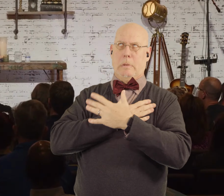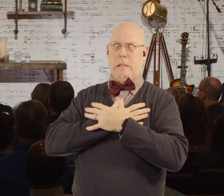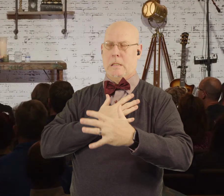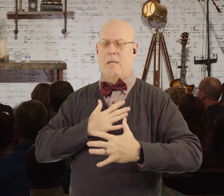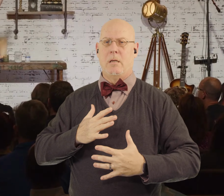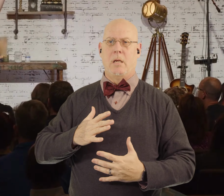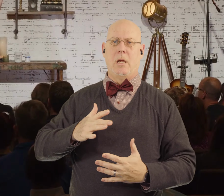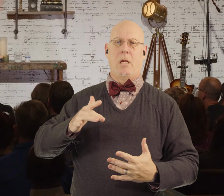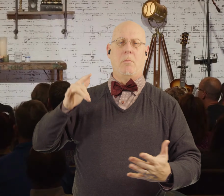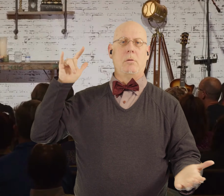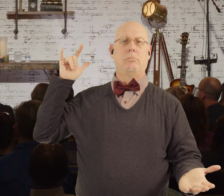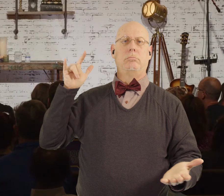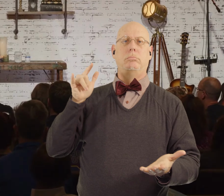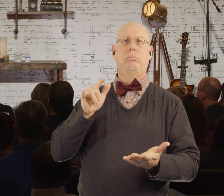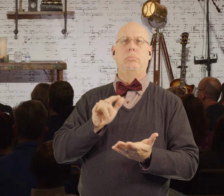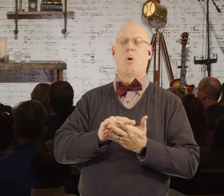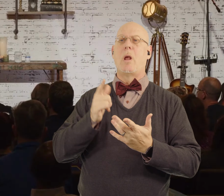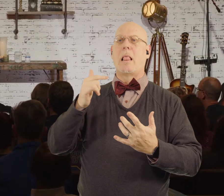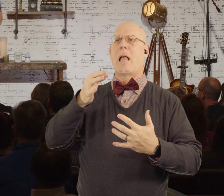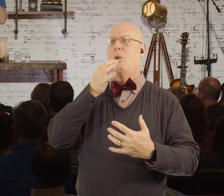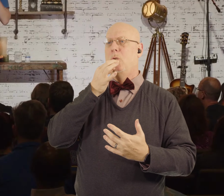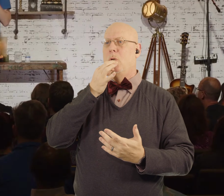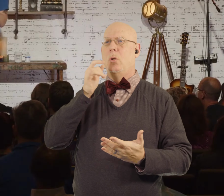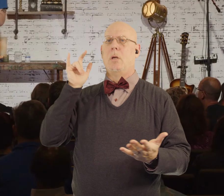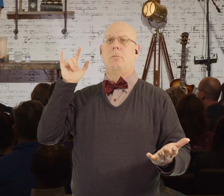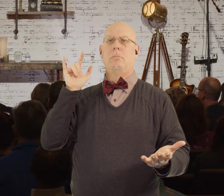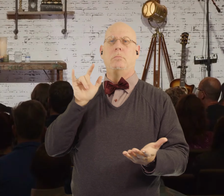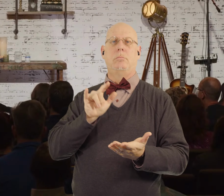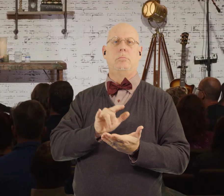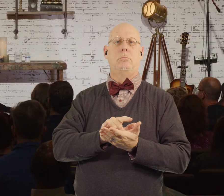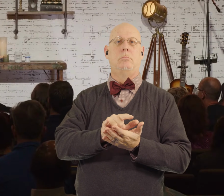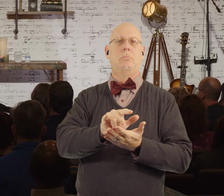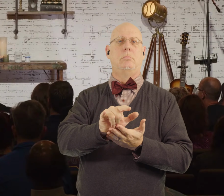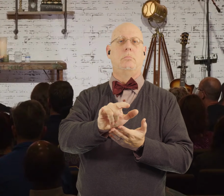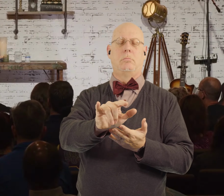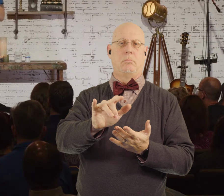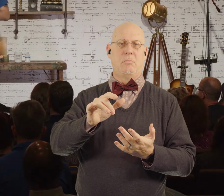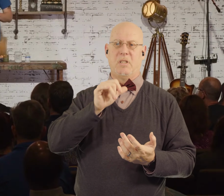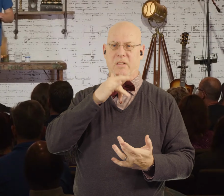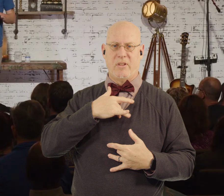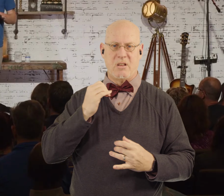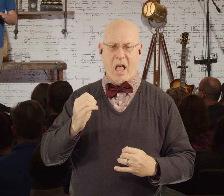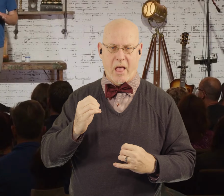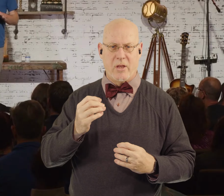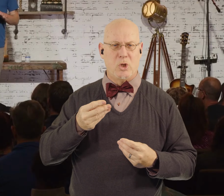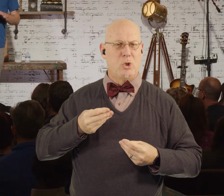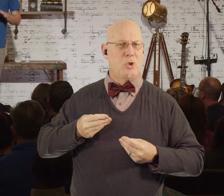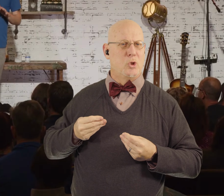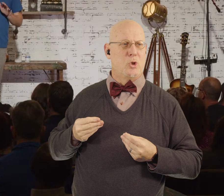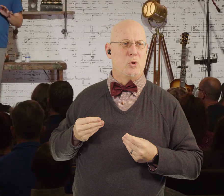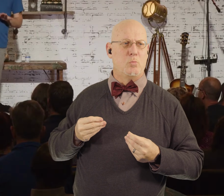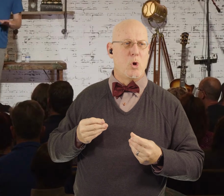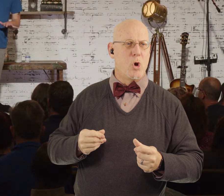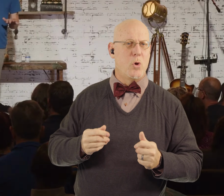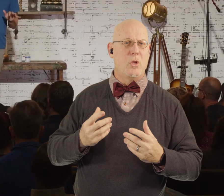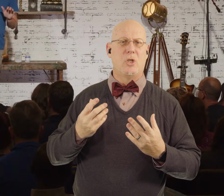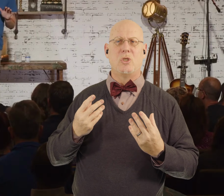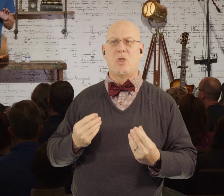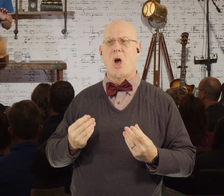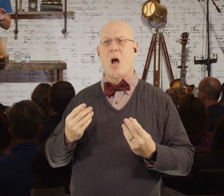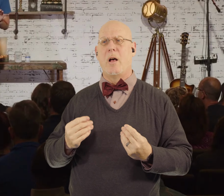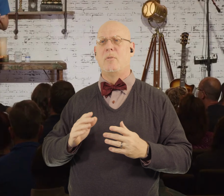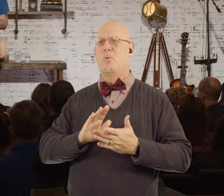all over the place, and you're like, Lord, please. And but this was like, you know, they're like, hey, we're going to be landing in a second. And then, like, we were on the ground. And it was like the